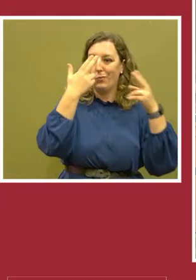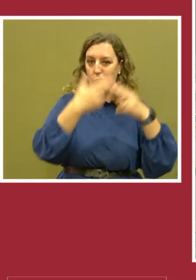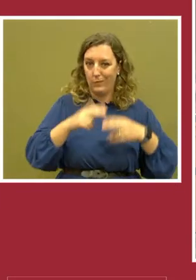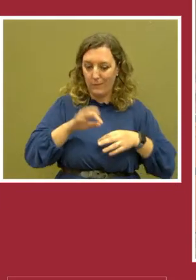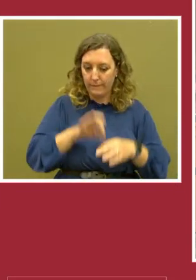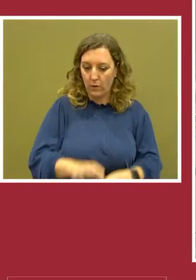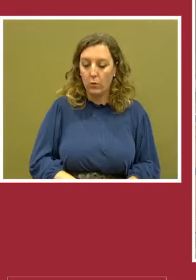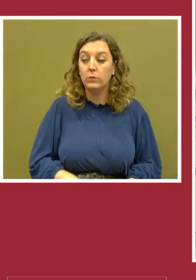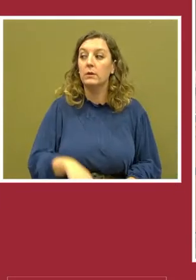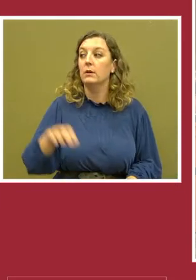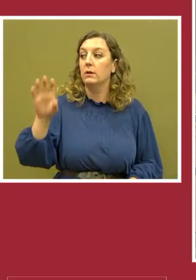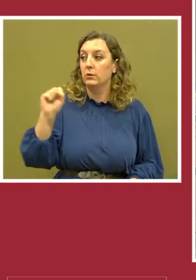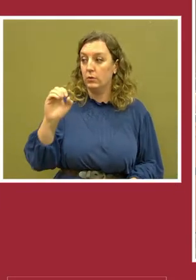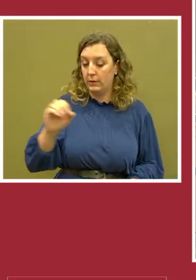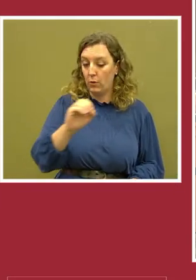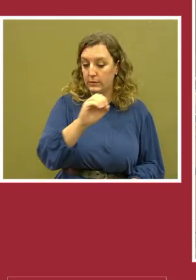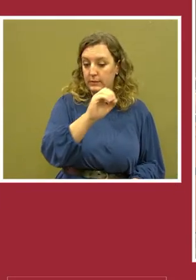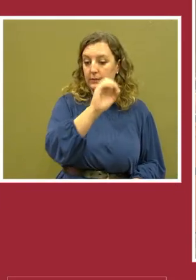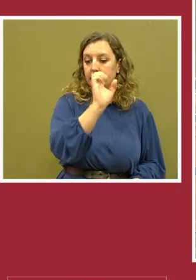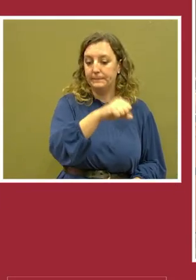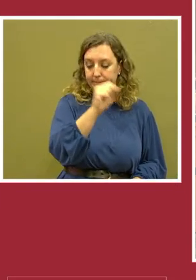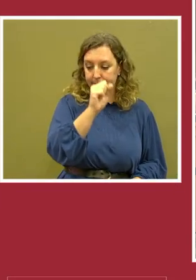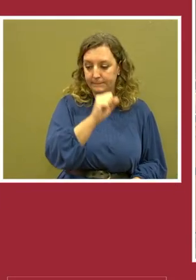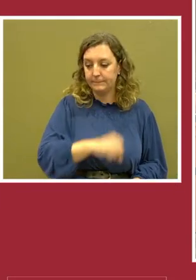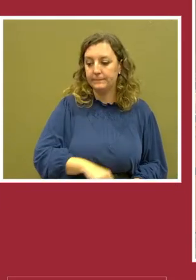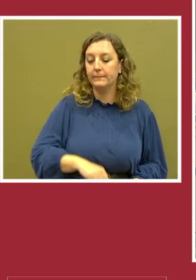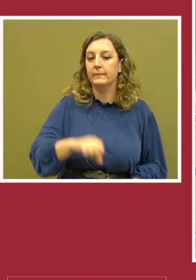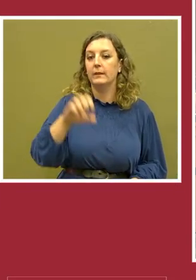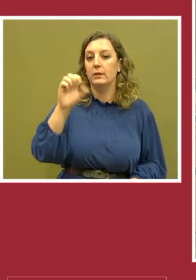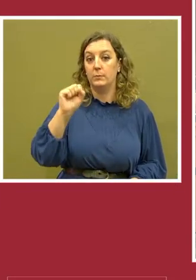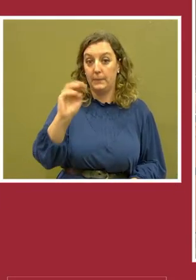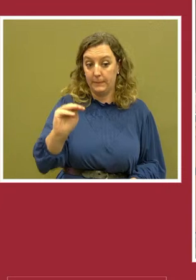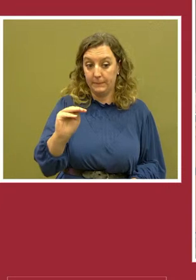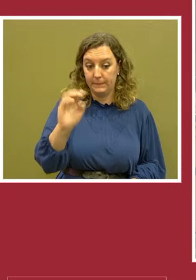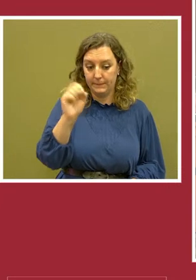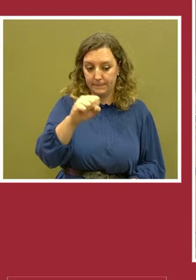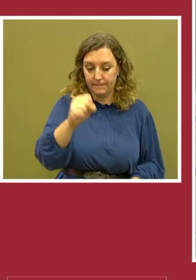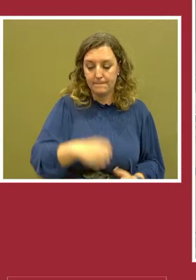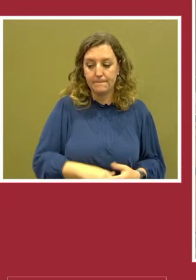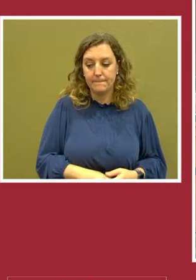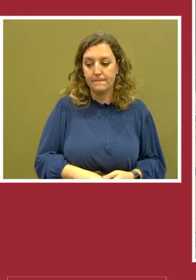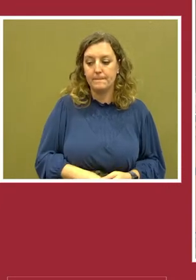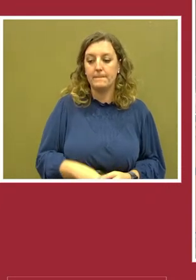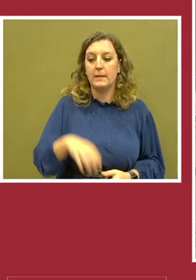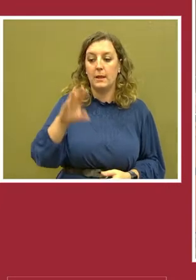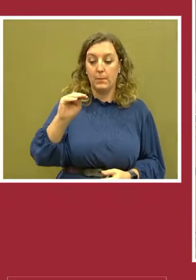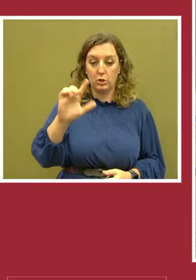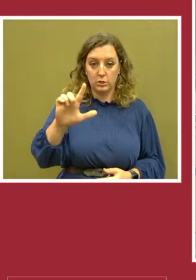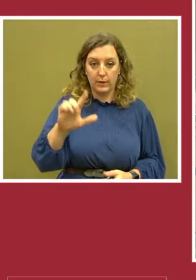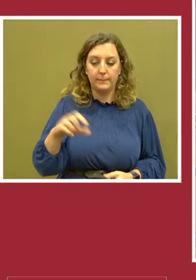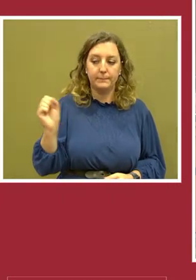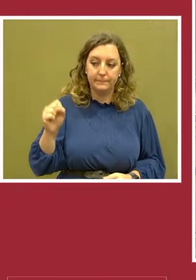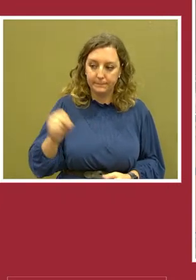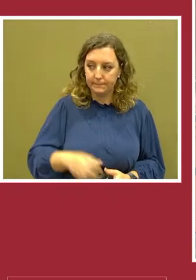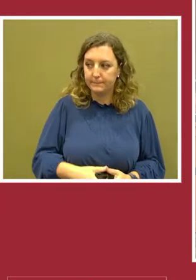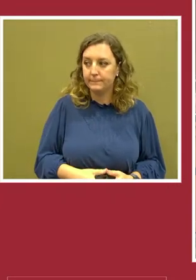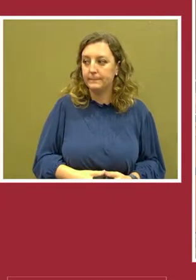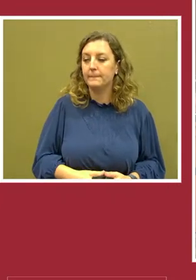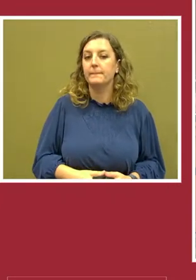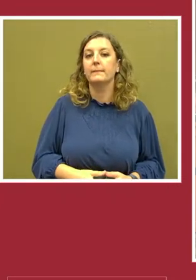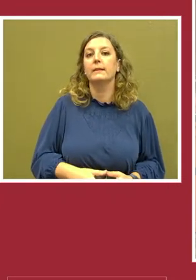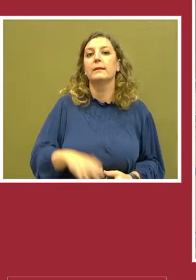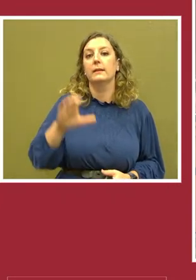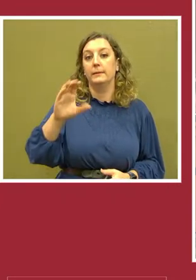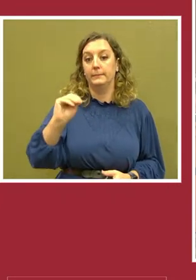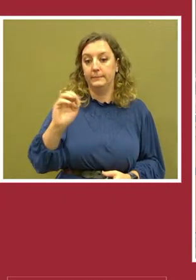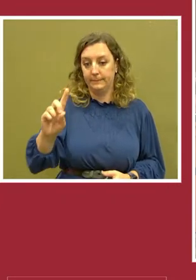vote. Director Olson? Aye. Director Montgomery? Aye. Director LeGrand? Aye. Director